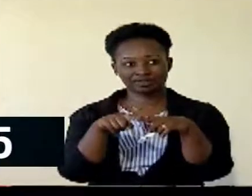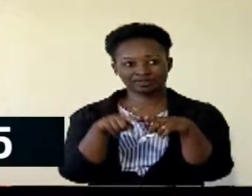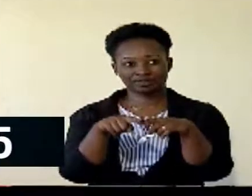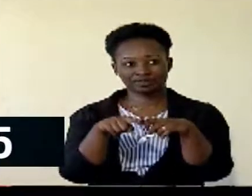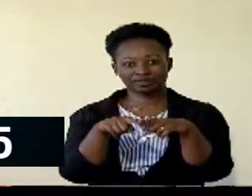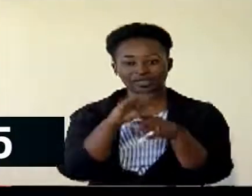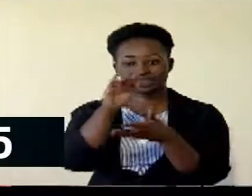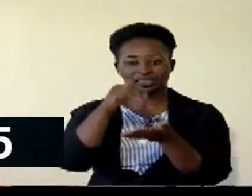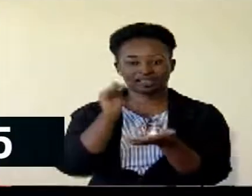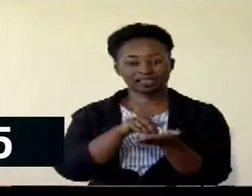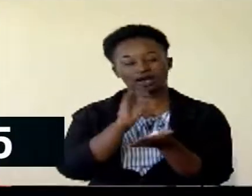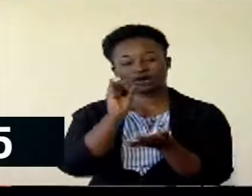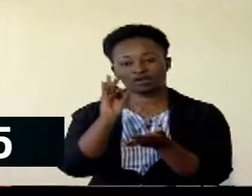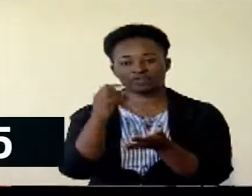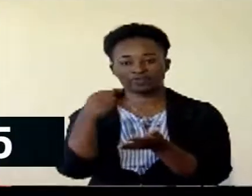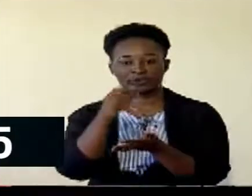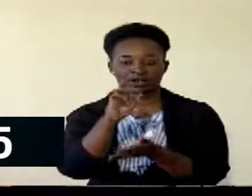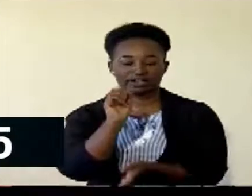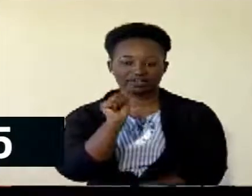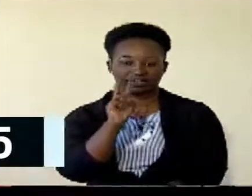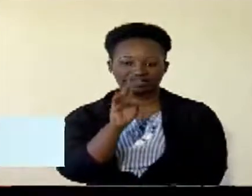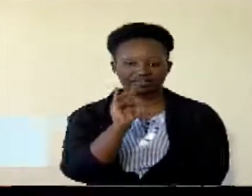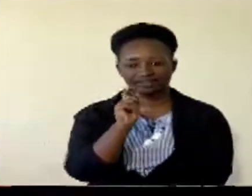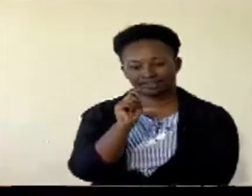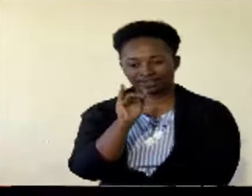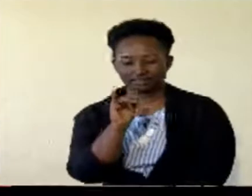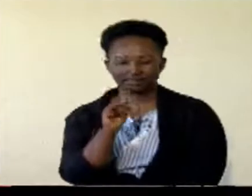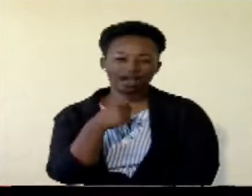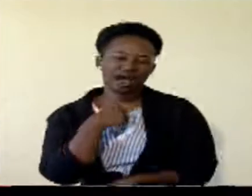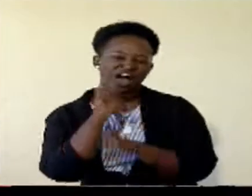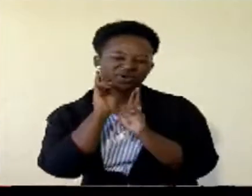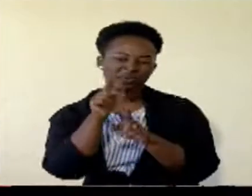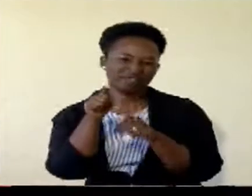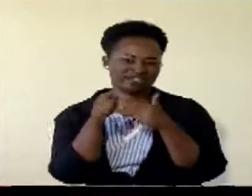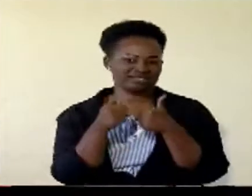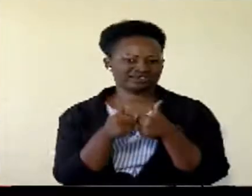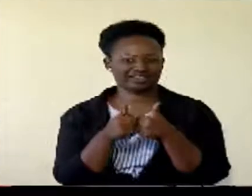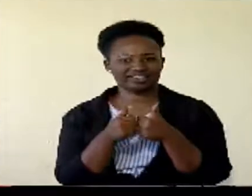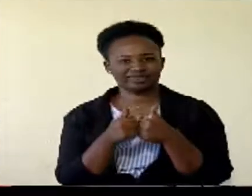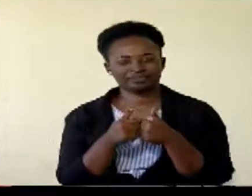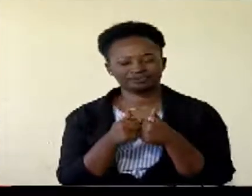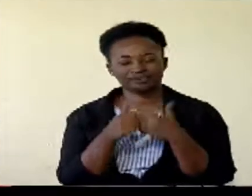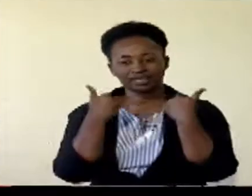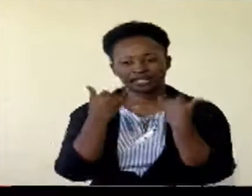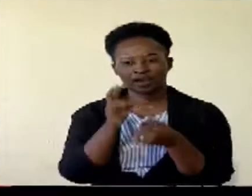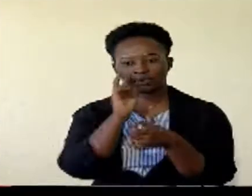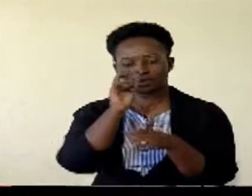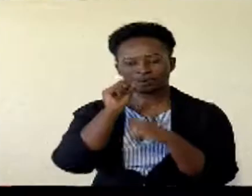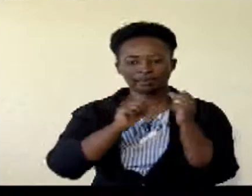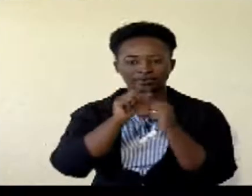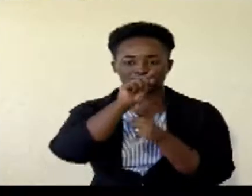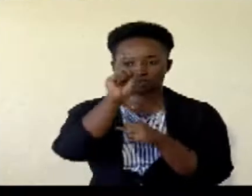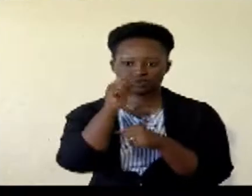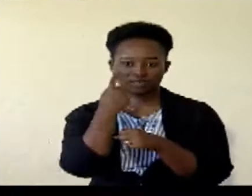the center of gravity. Okay, so I hope that is fine. Let's look at question